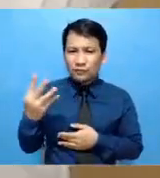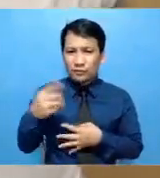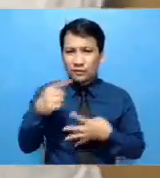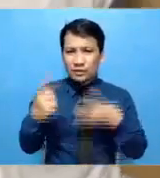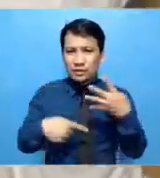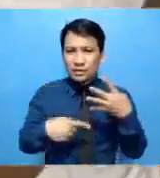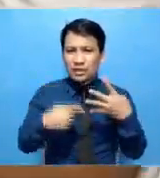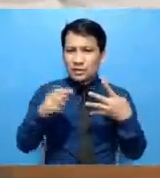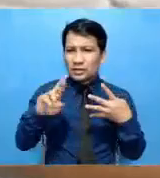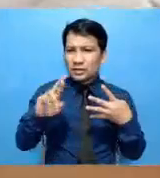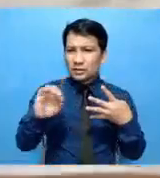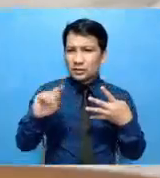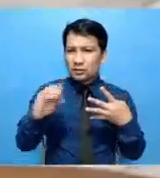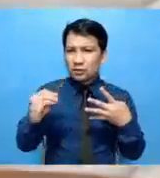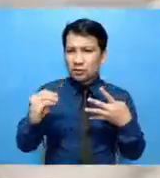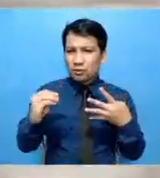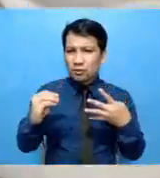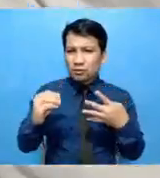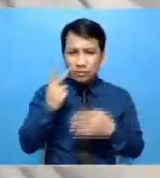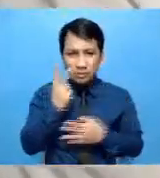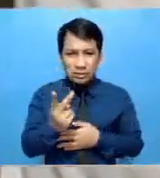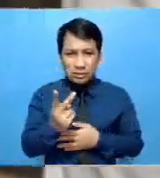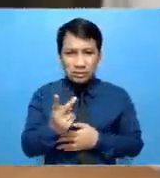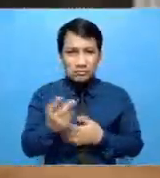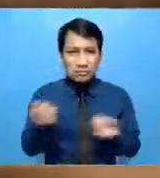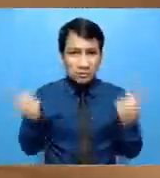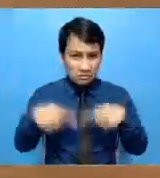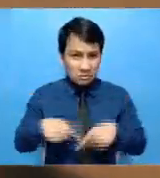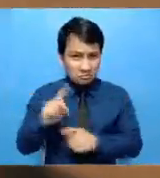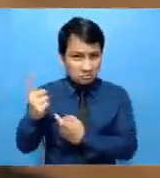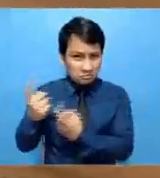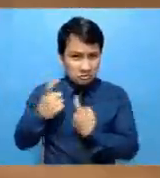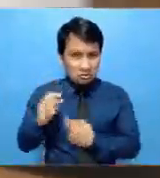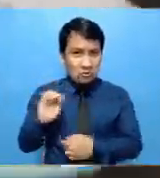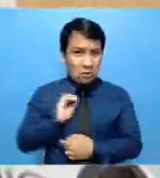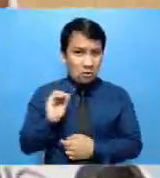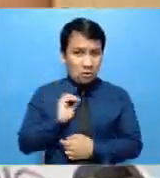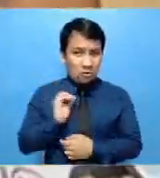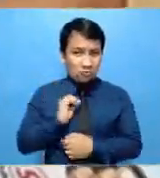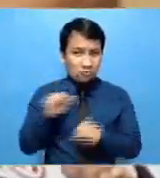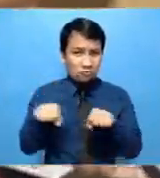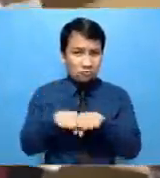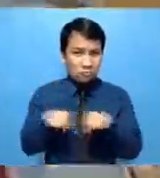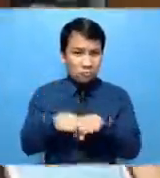Manila. Ang tanong ngayon, magkakaroon din ba siya ng player exclusives?